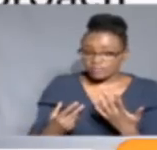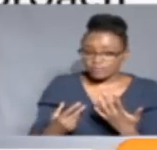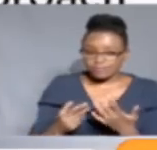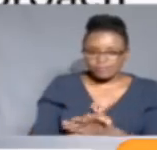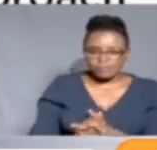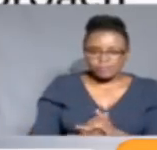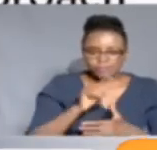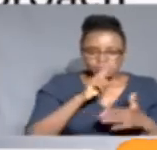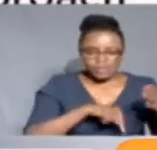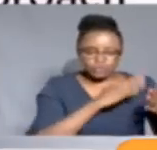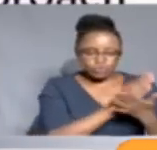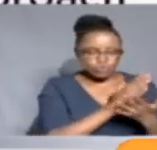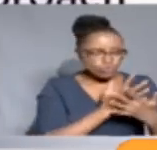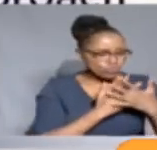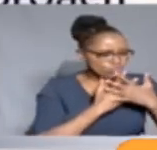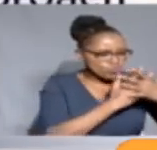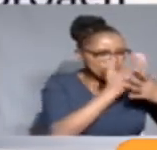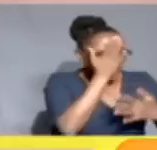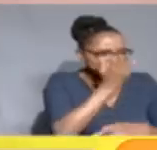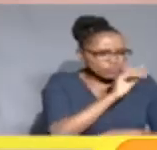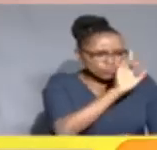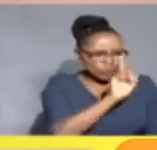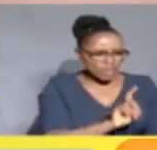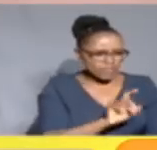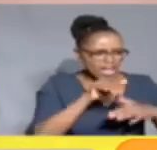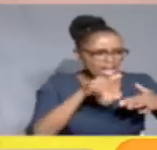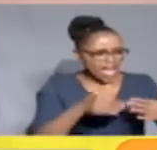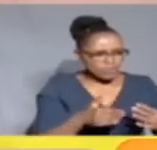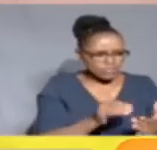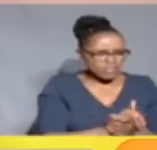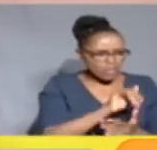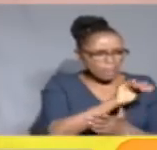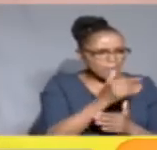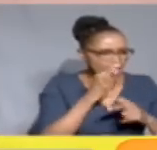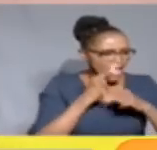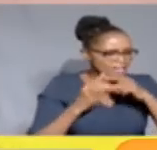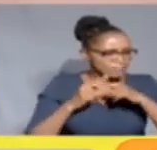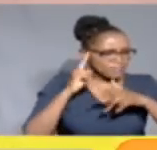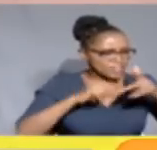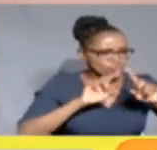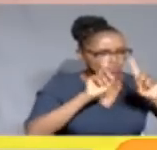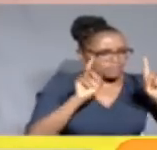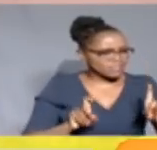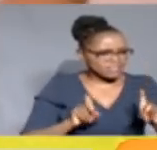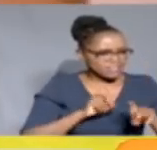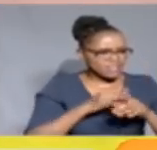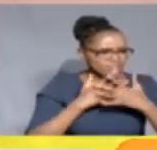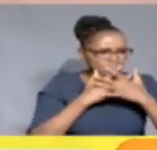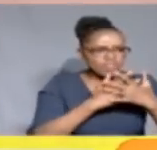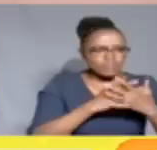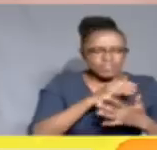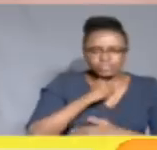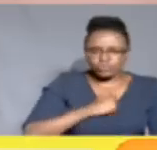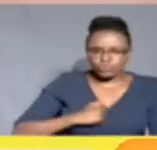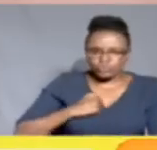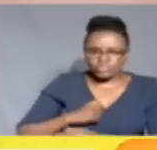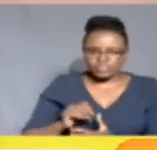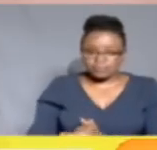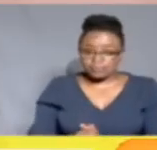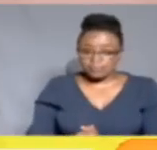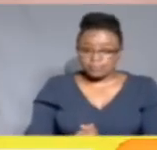What actually got you arrested, and how did you, what was your experience like behind bars? Oh, right here, sorry.